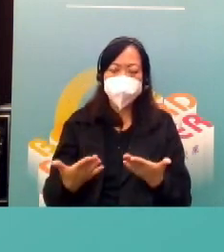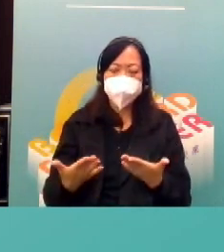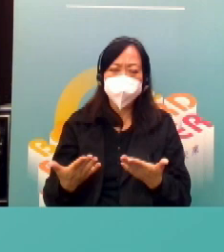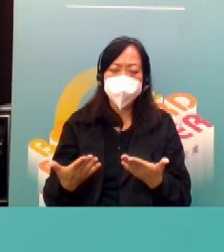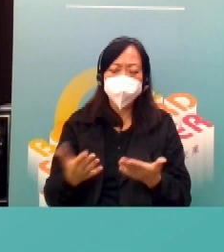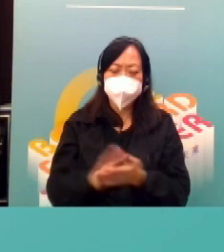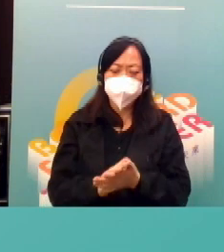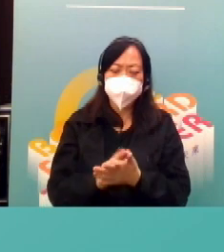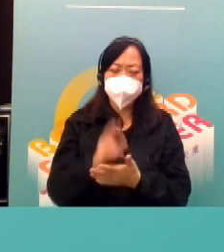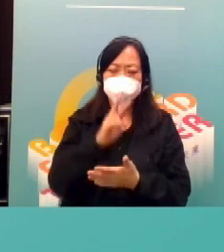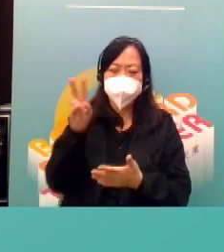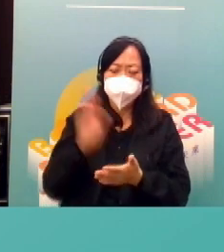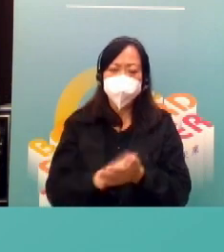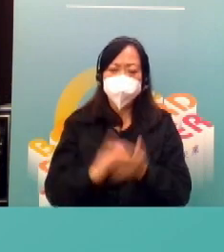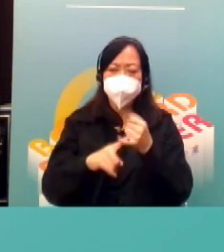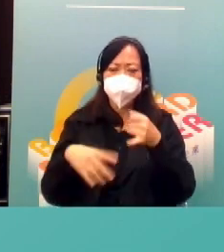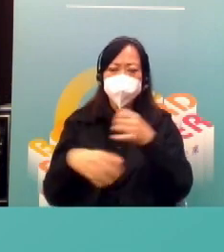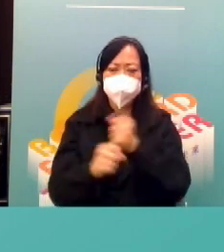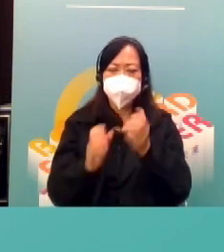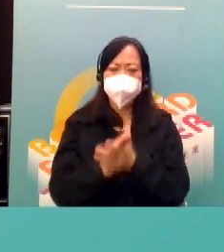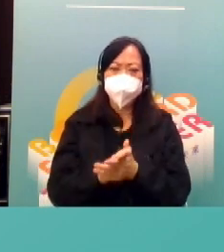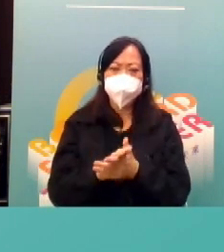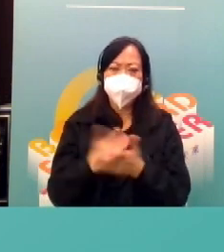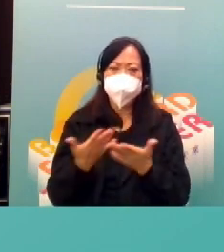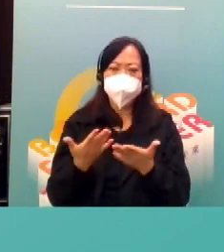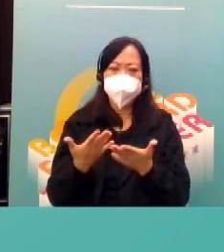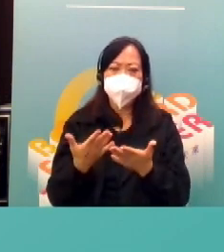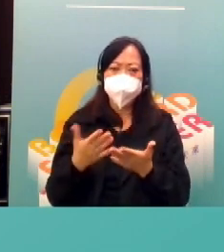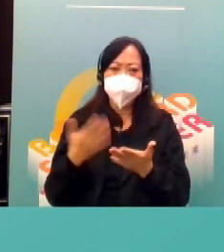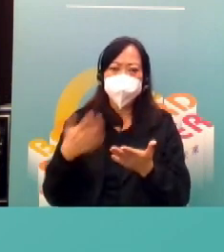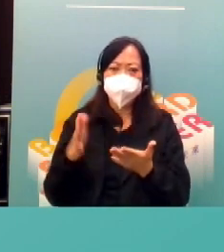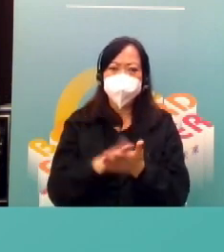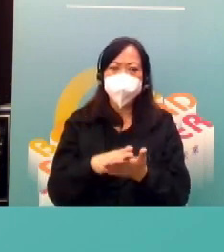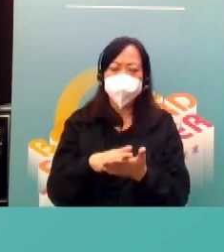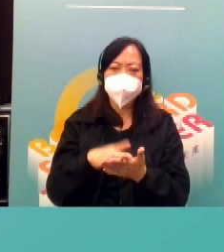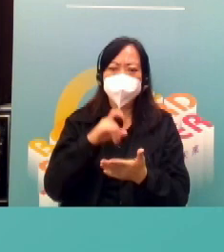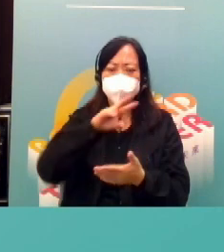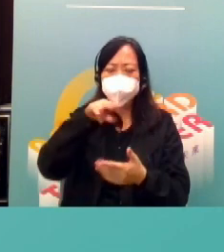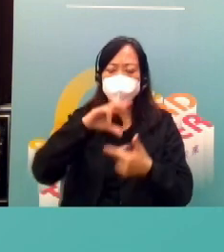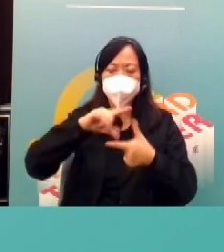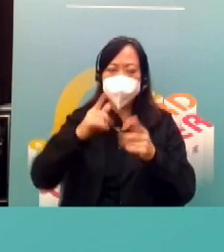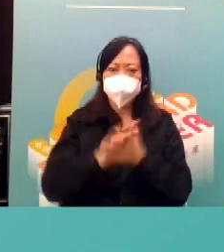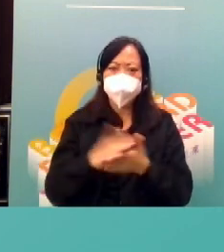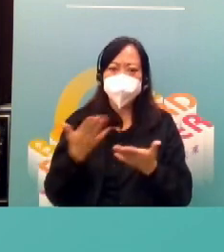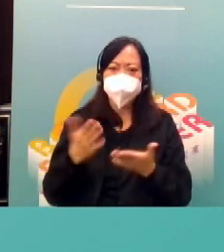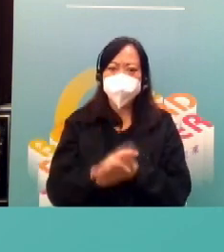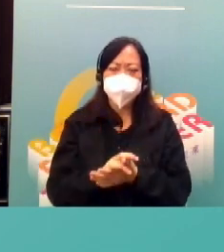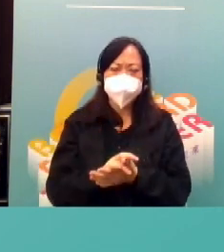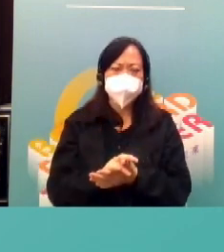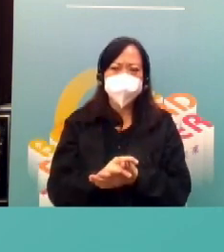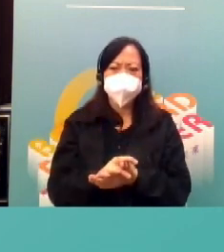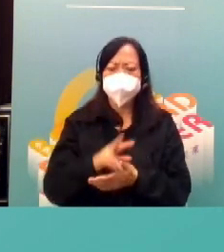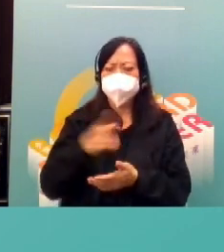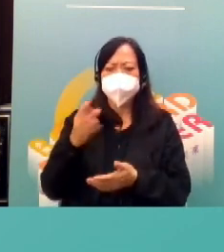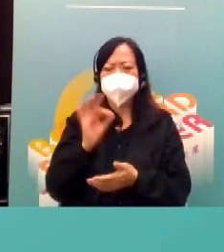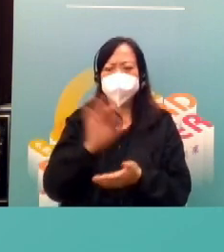the solution for the individual rather than having a one-size-fits-all approach. Now this change requires a change